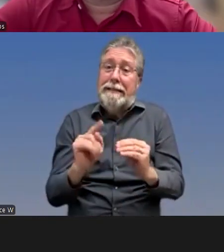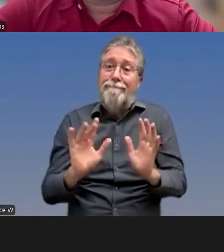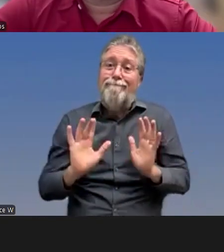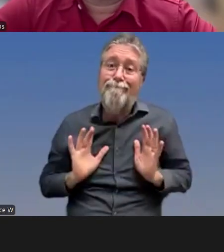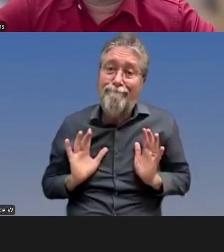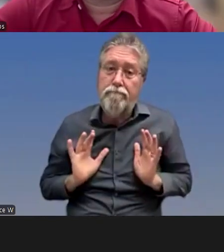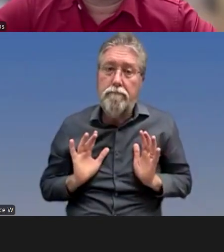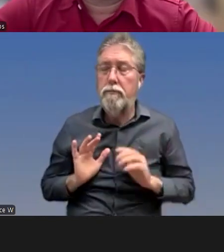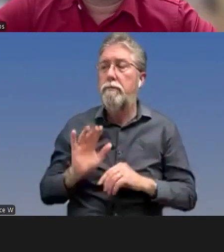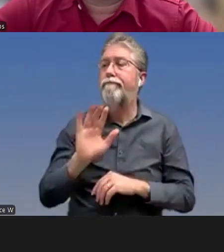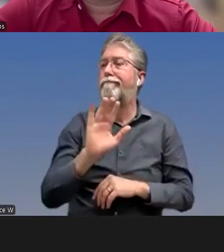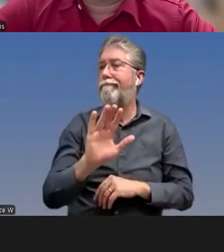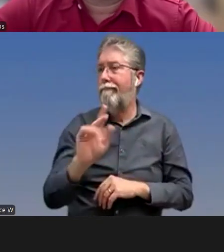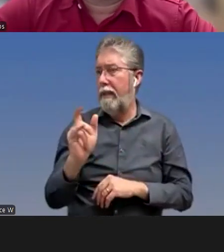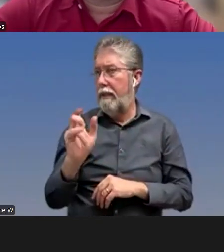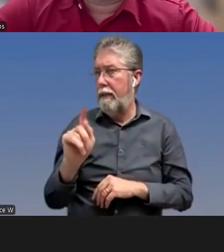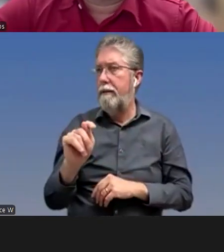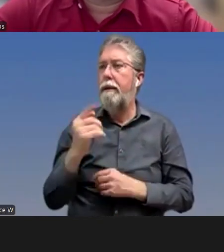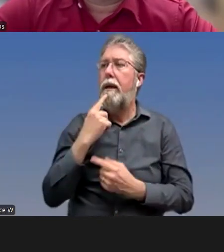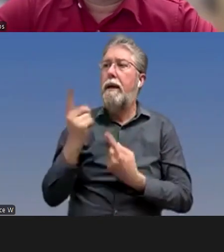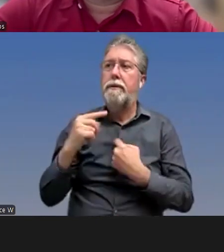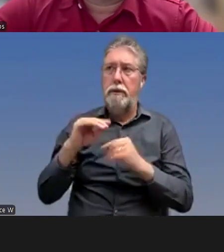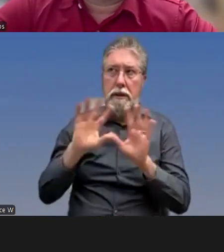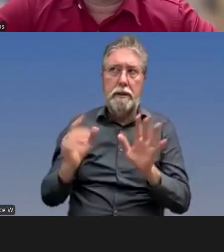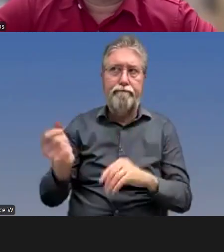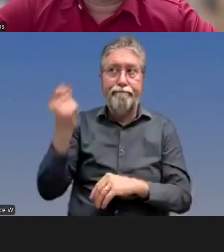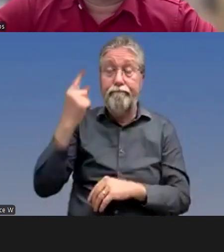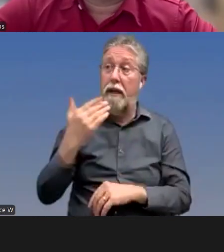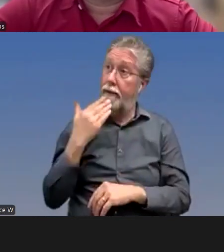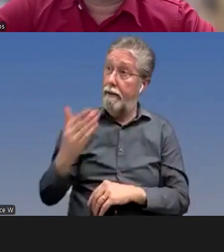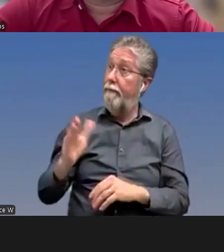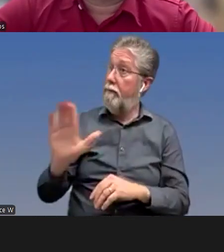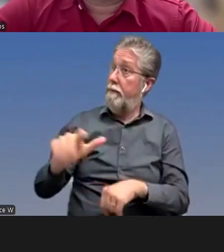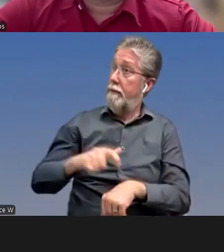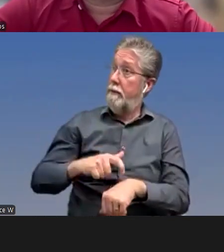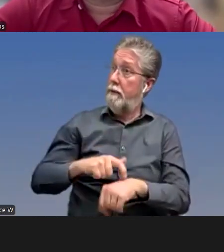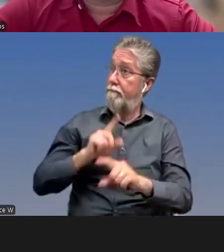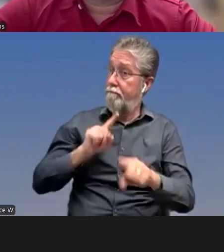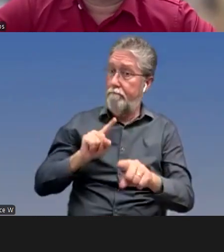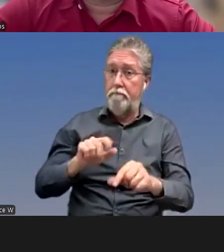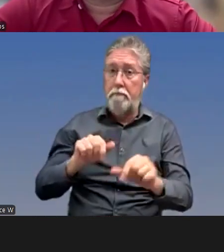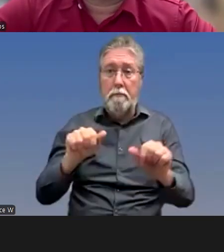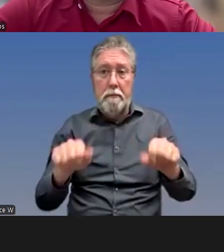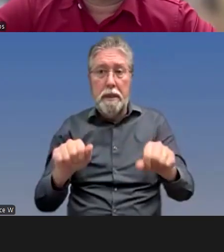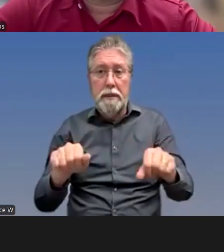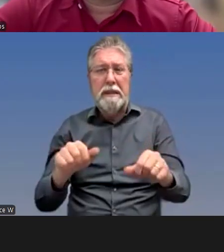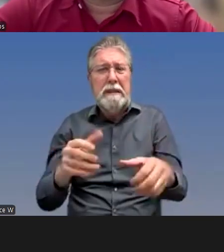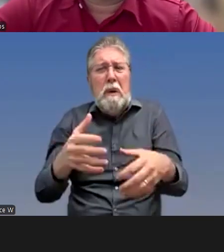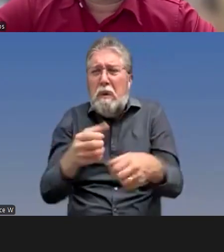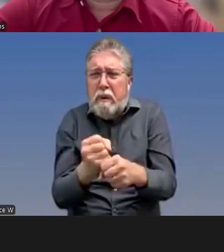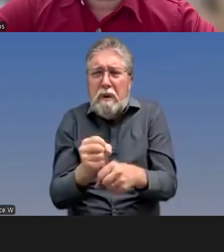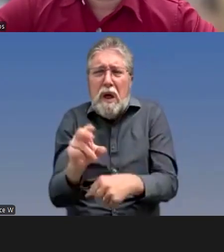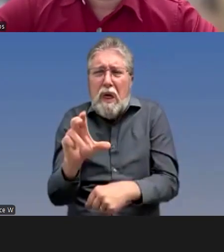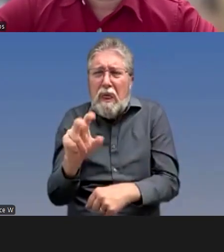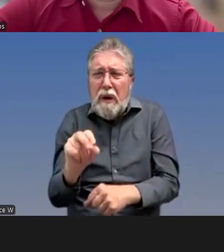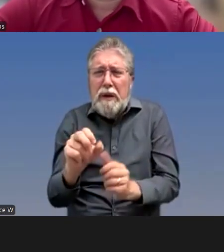Understood, Kent. Thanks for taking the time to answer those questions. Maybe in 30 seconds, one last question